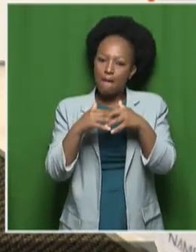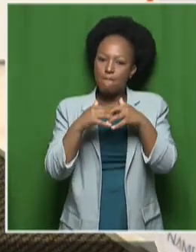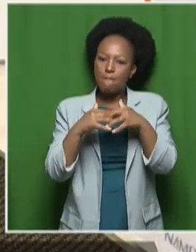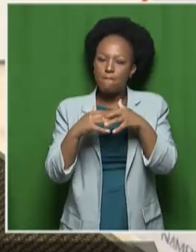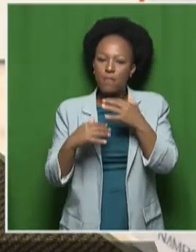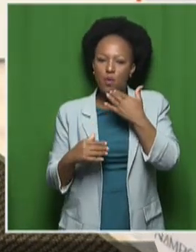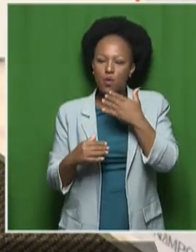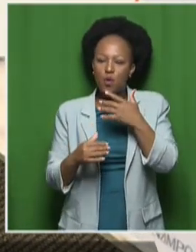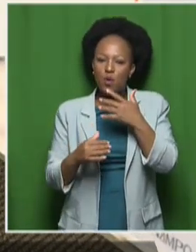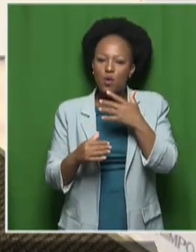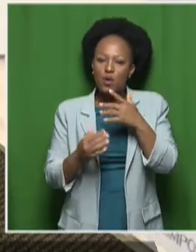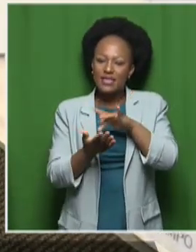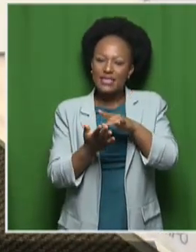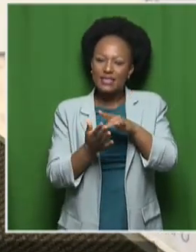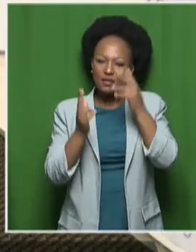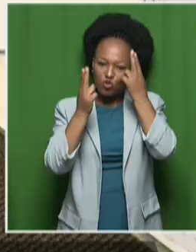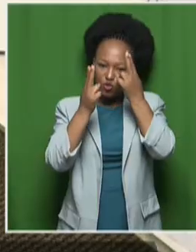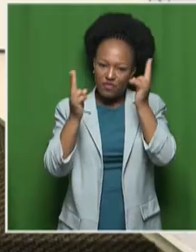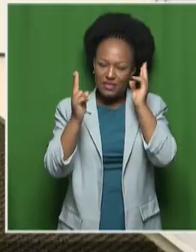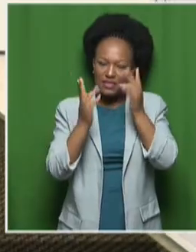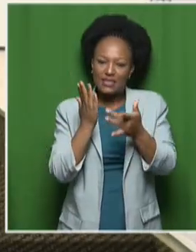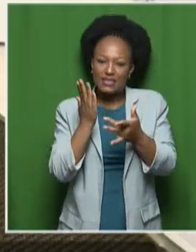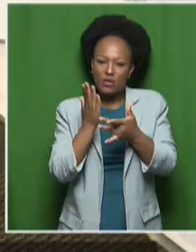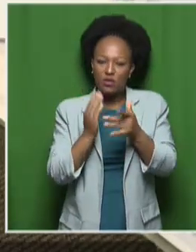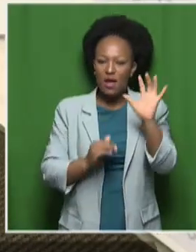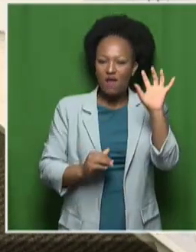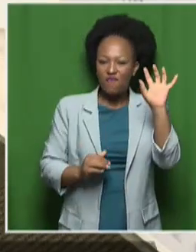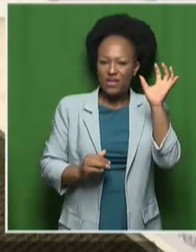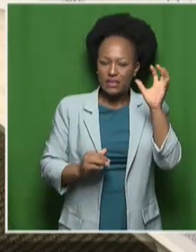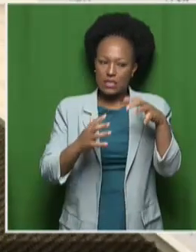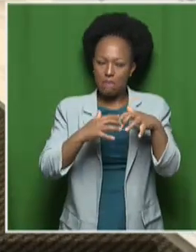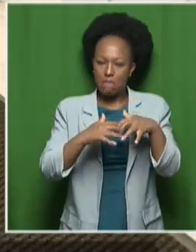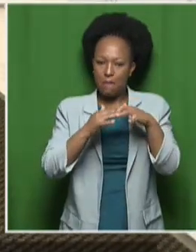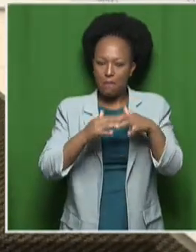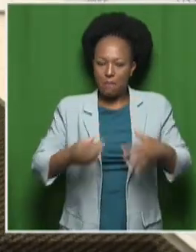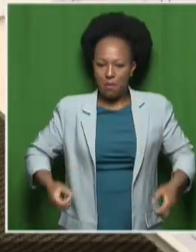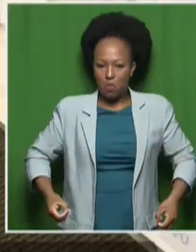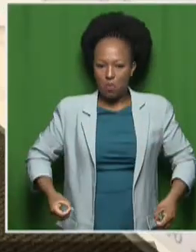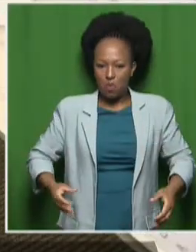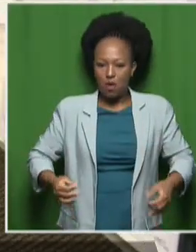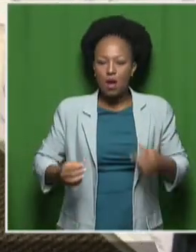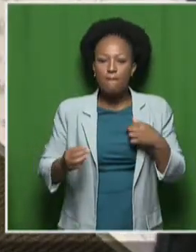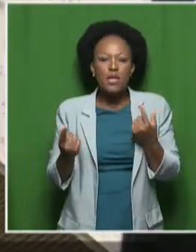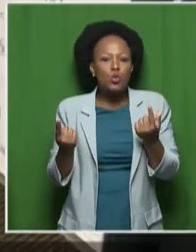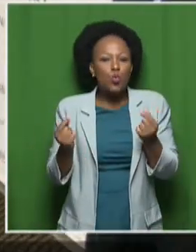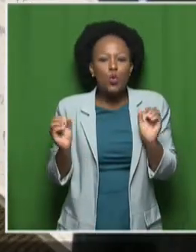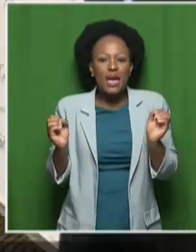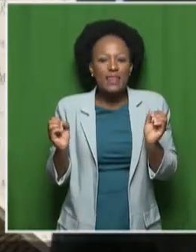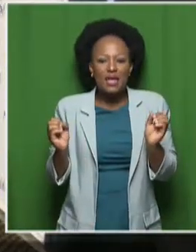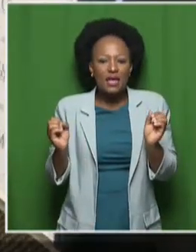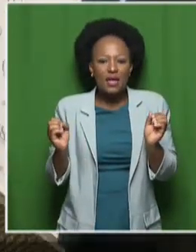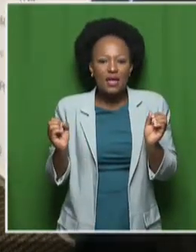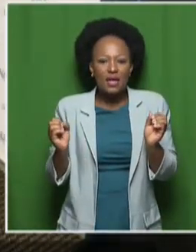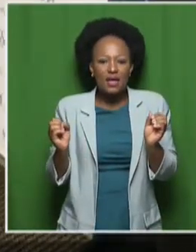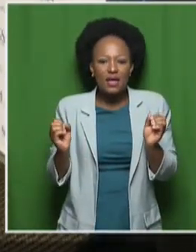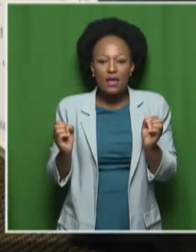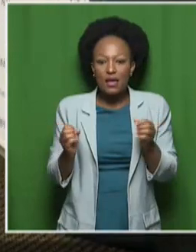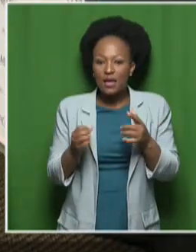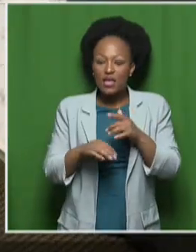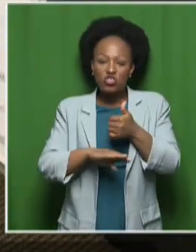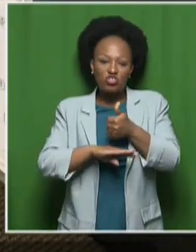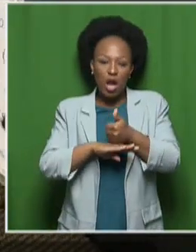the Central University of Technology in the Free State. And I am not doing anything, Leanne. As you can see, the